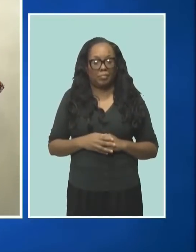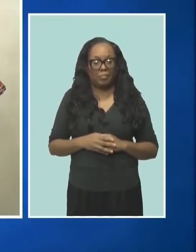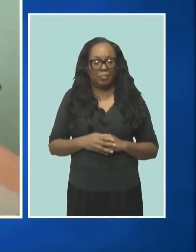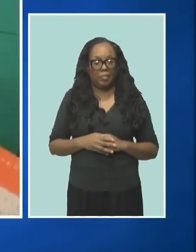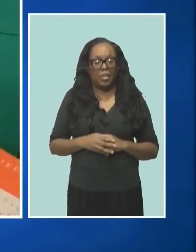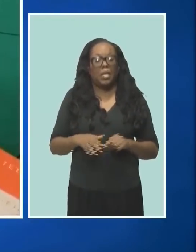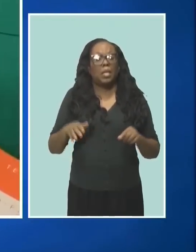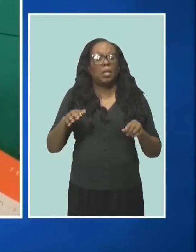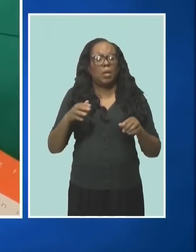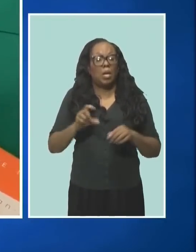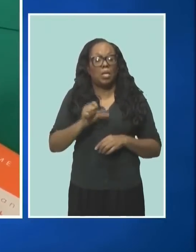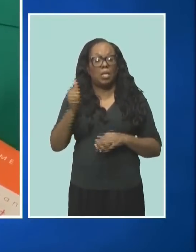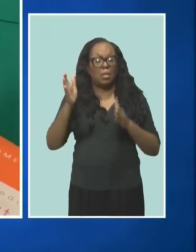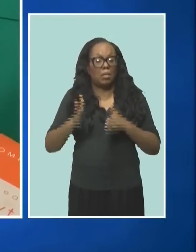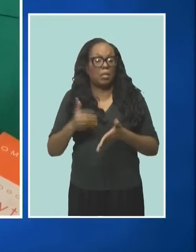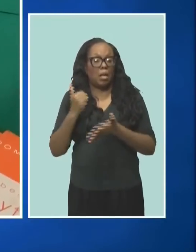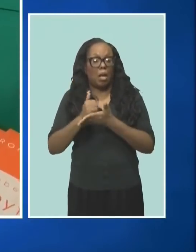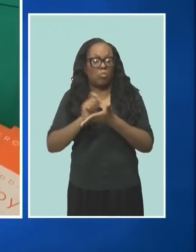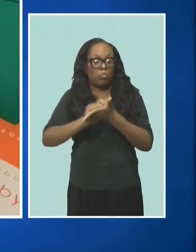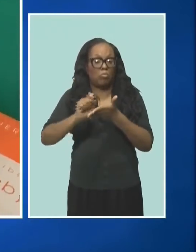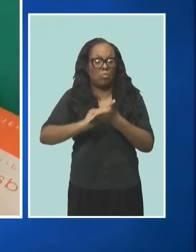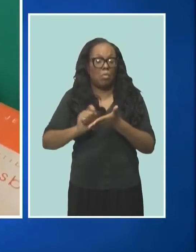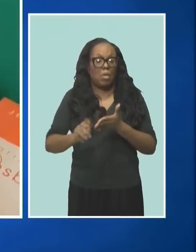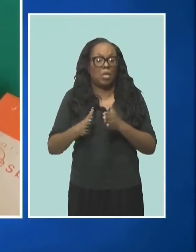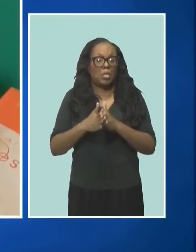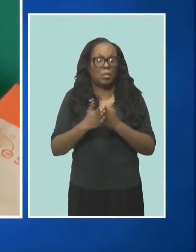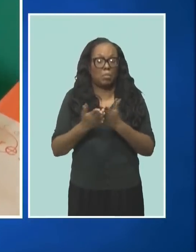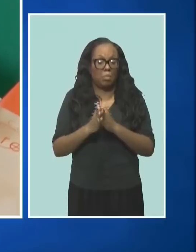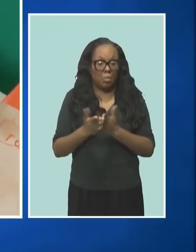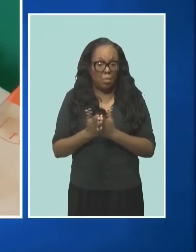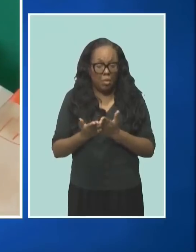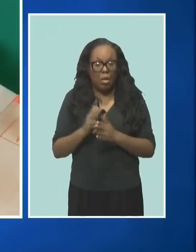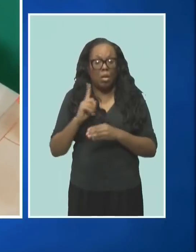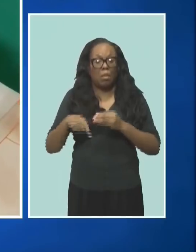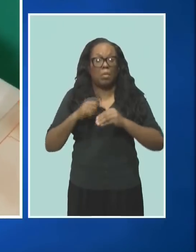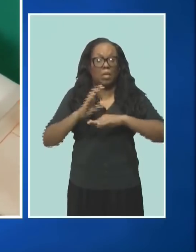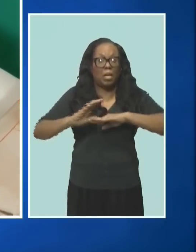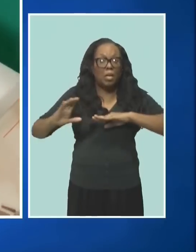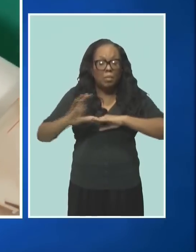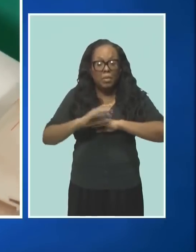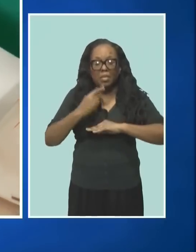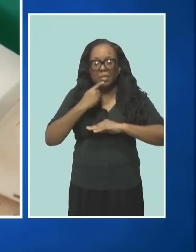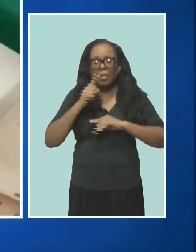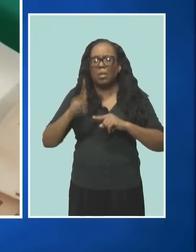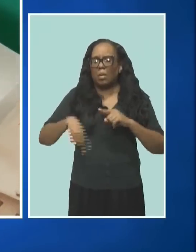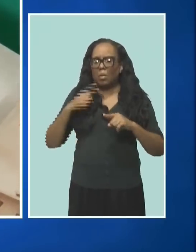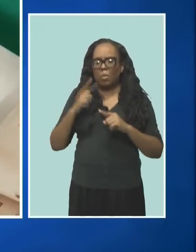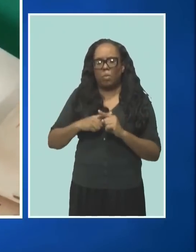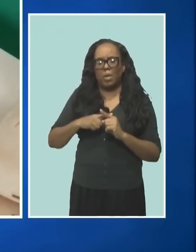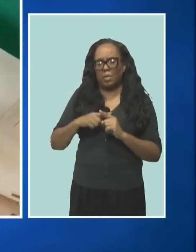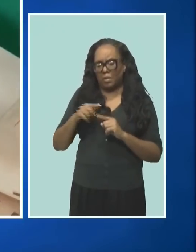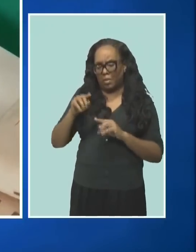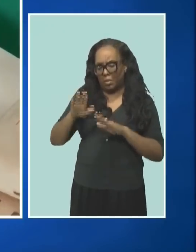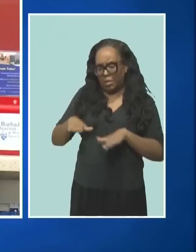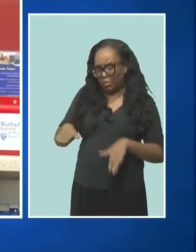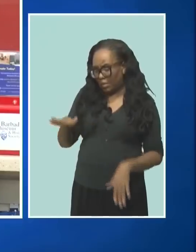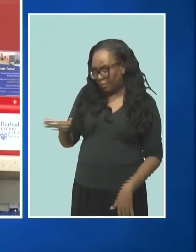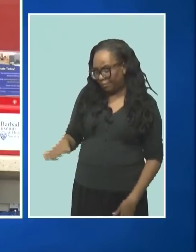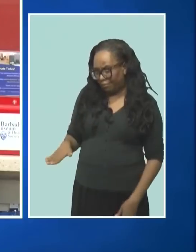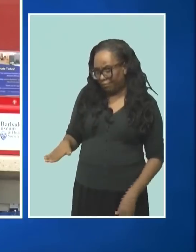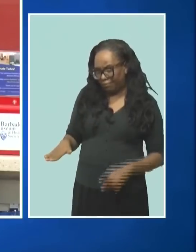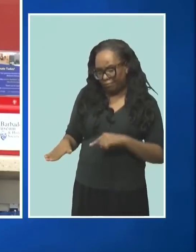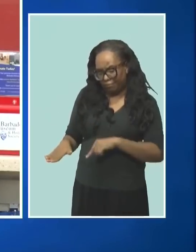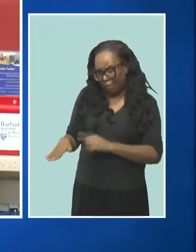Independence, Colonial Relics and Monuments in the Caribbean, says if the connection is made with children from very